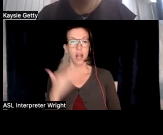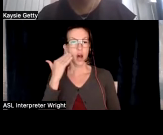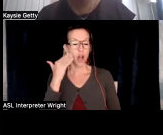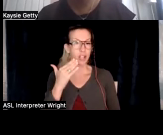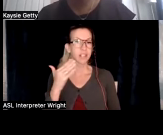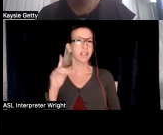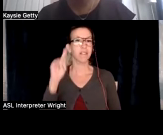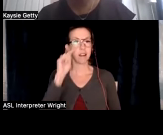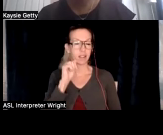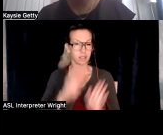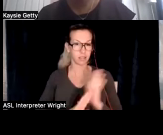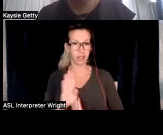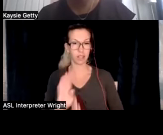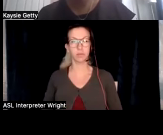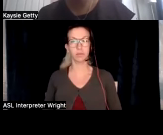development.